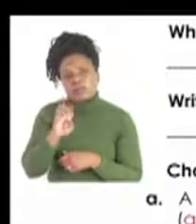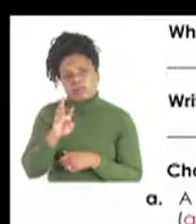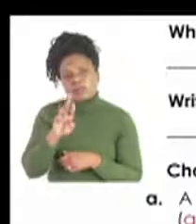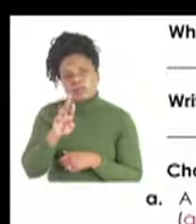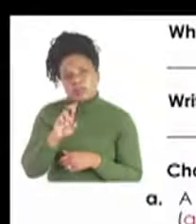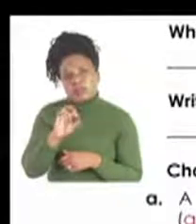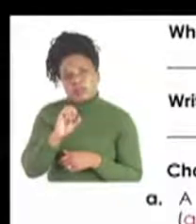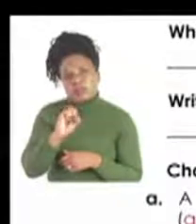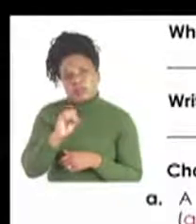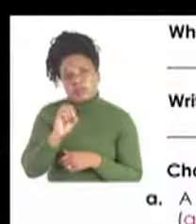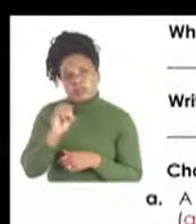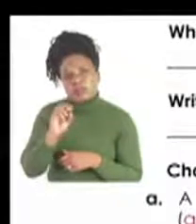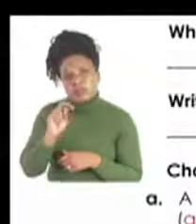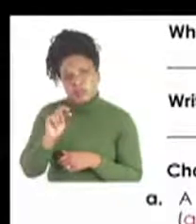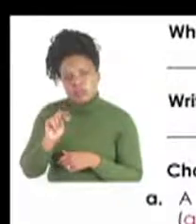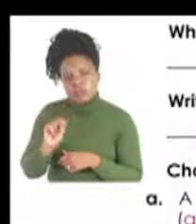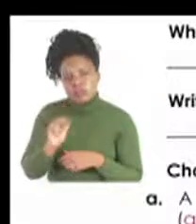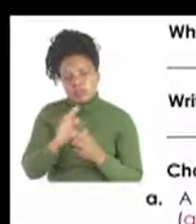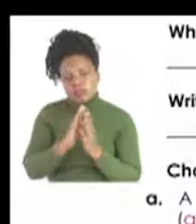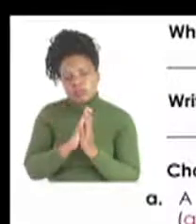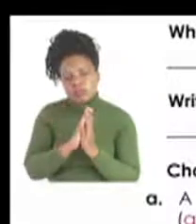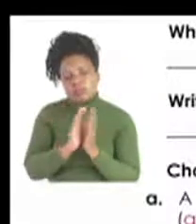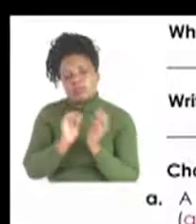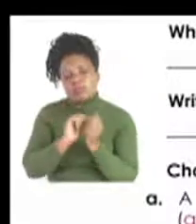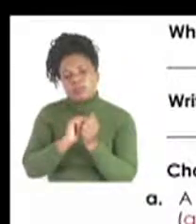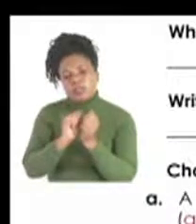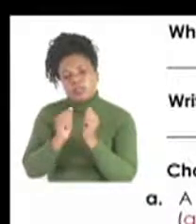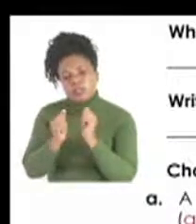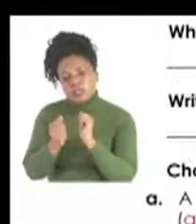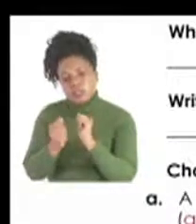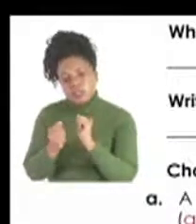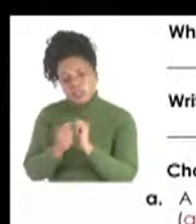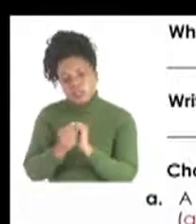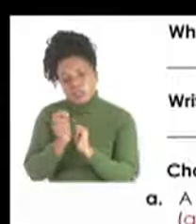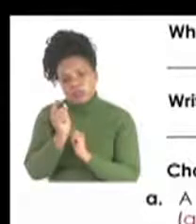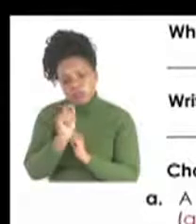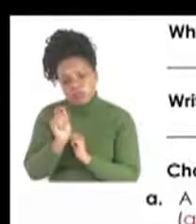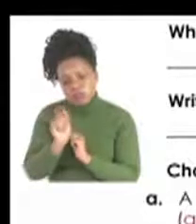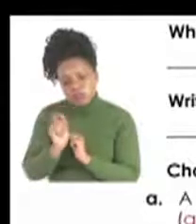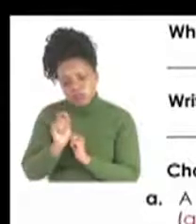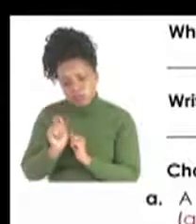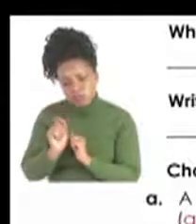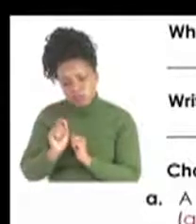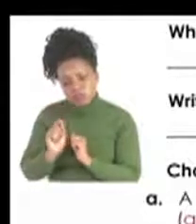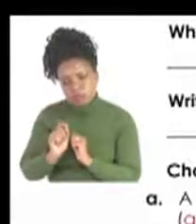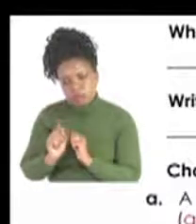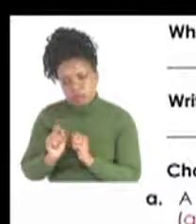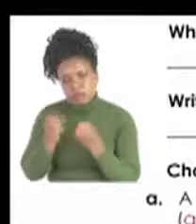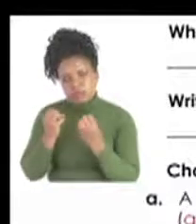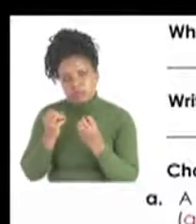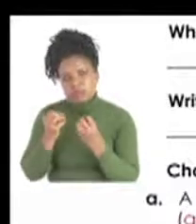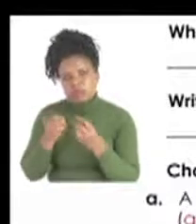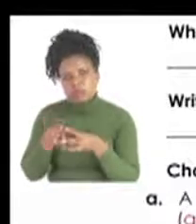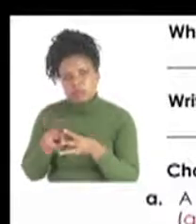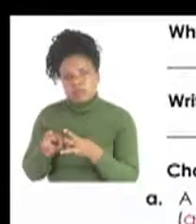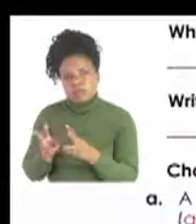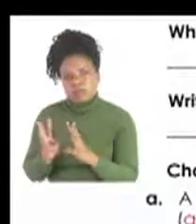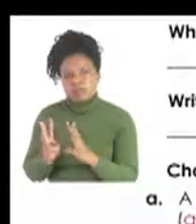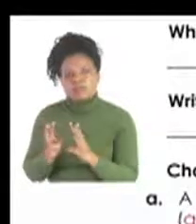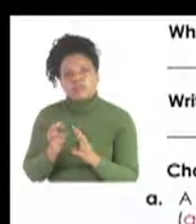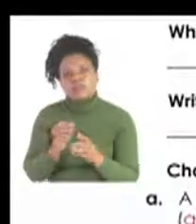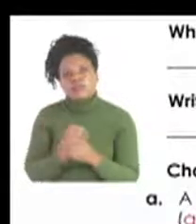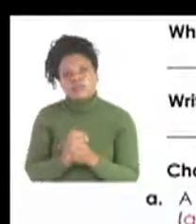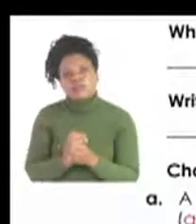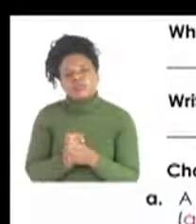B, 3 tiny mice scurried through the kitchen. You can do the rest on your